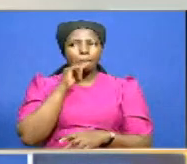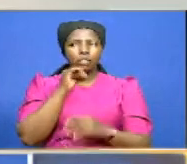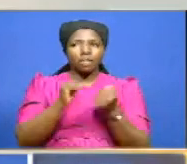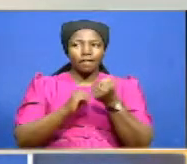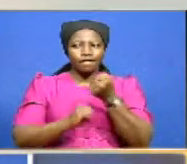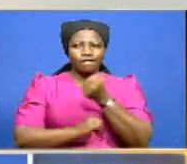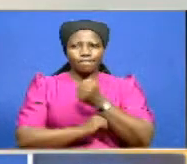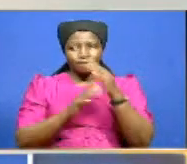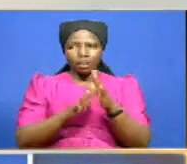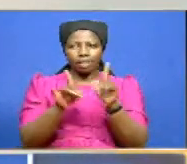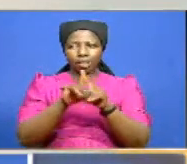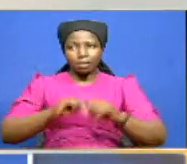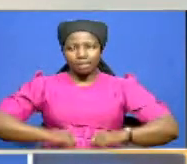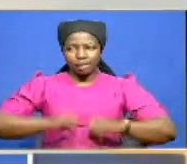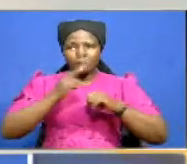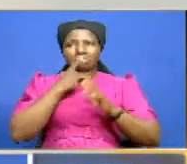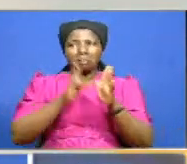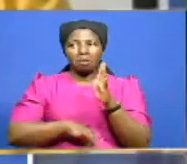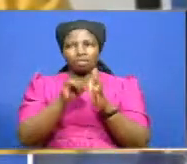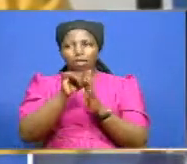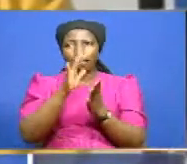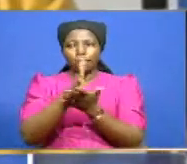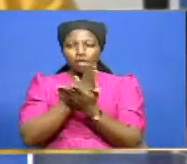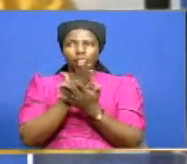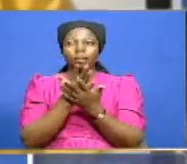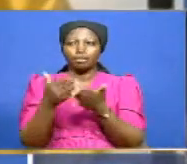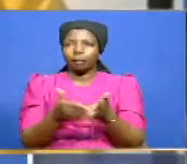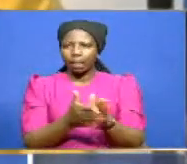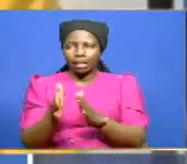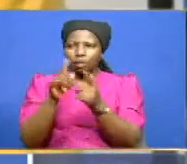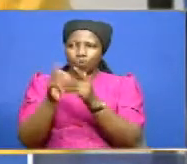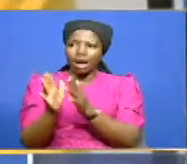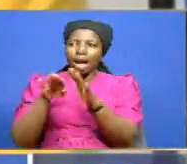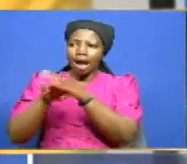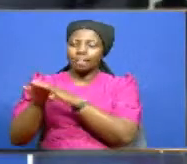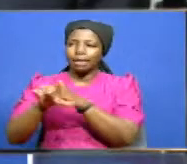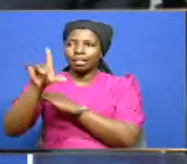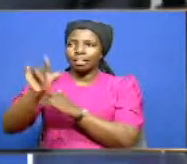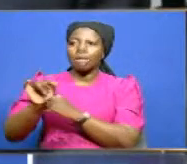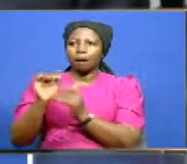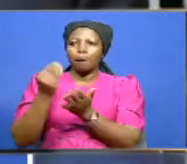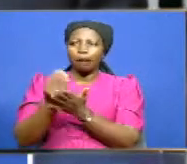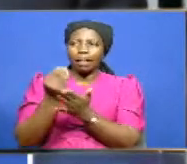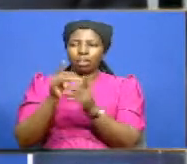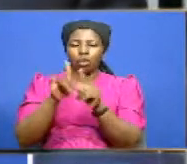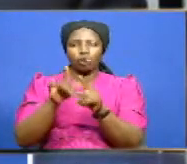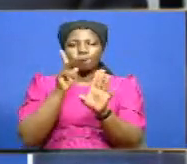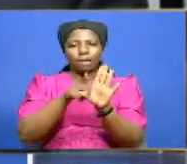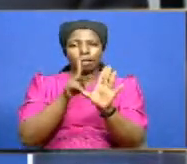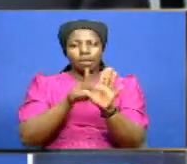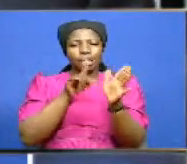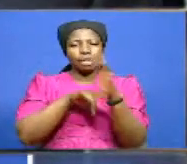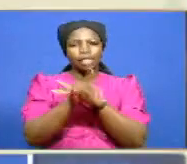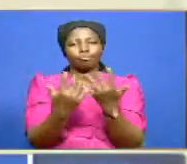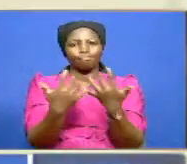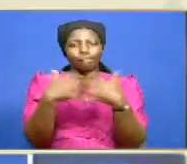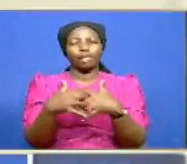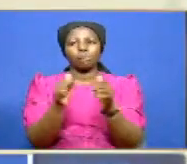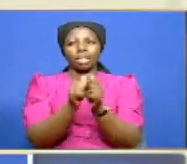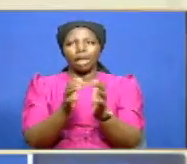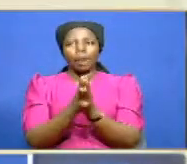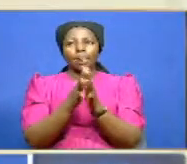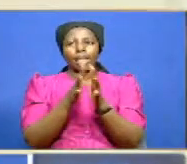the listing is part of the firm's strategy to access cheap capital and participate in mergers and acquisitions in its expansion strategies. I